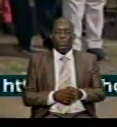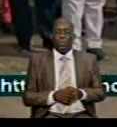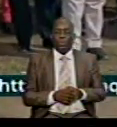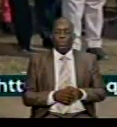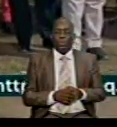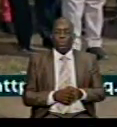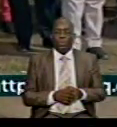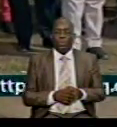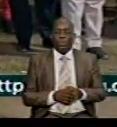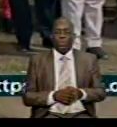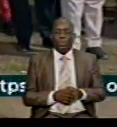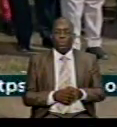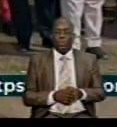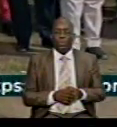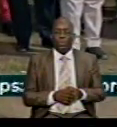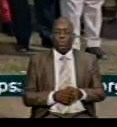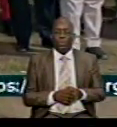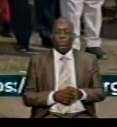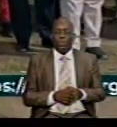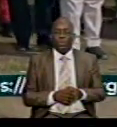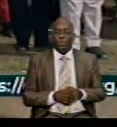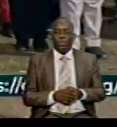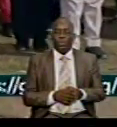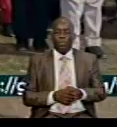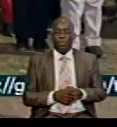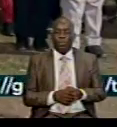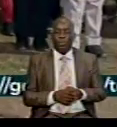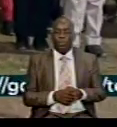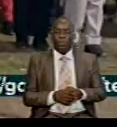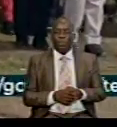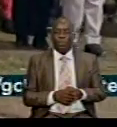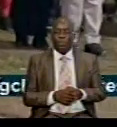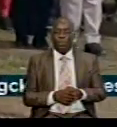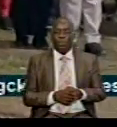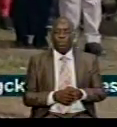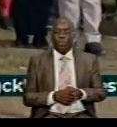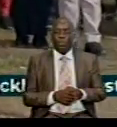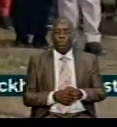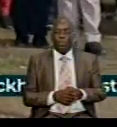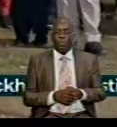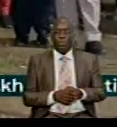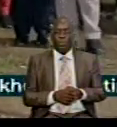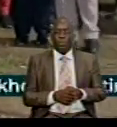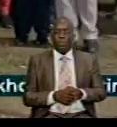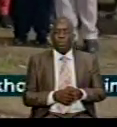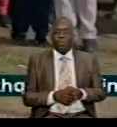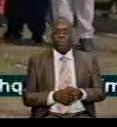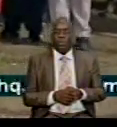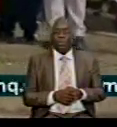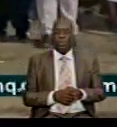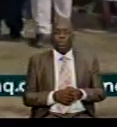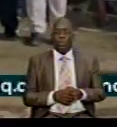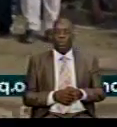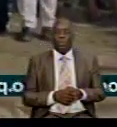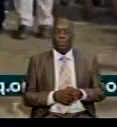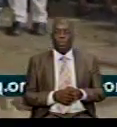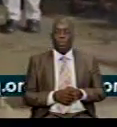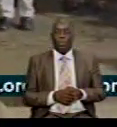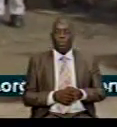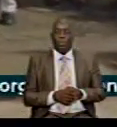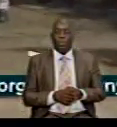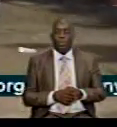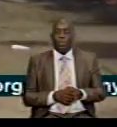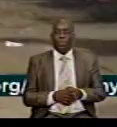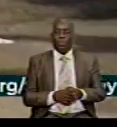qu'elle était malade, ne marchait pas. Marchait sur avec ses béquilles. Maintenant, elle peut marcher maintenant. Quand l'homme de Dieu a prié pour